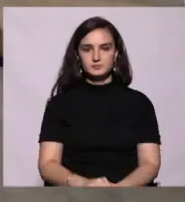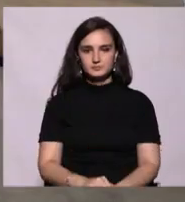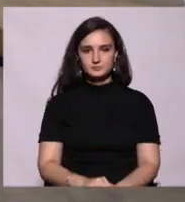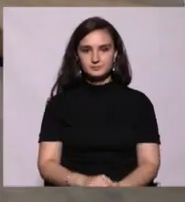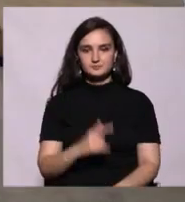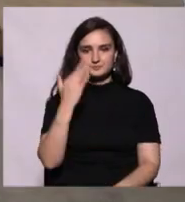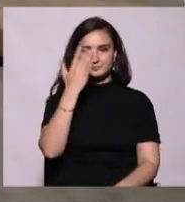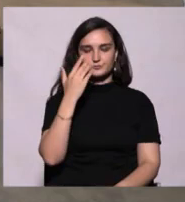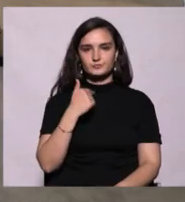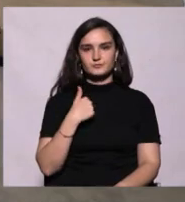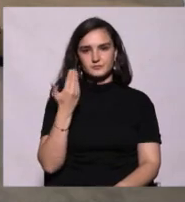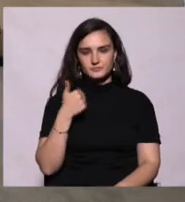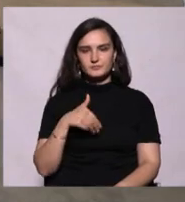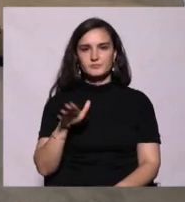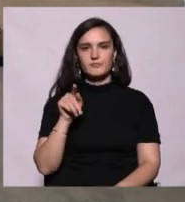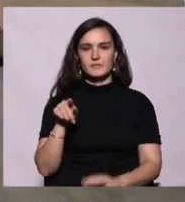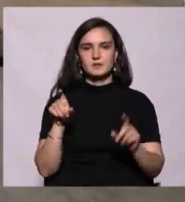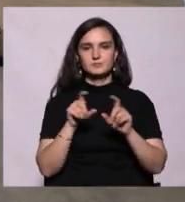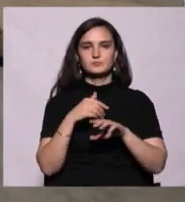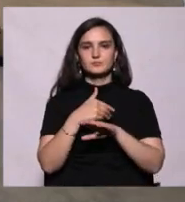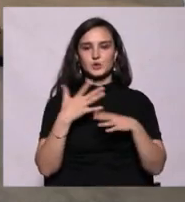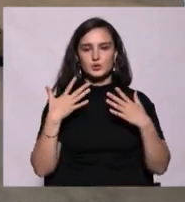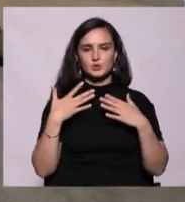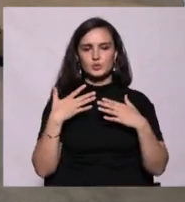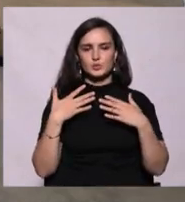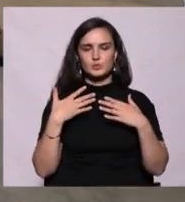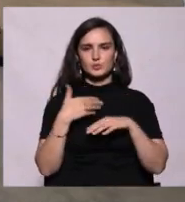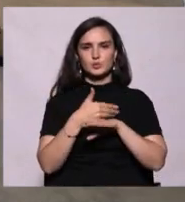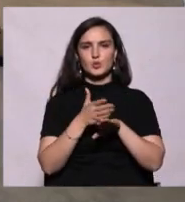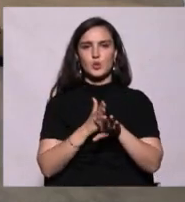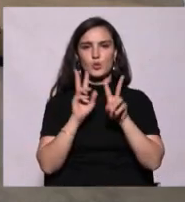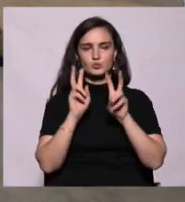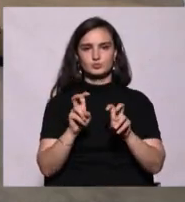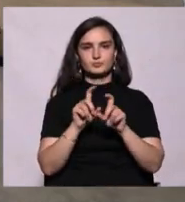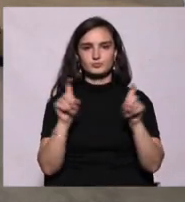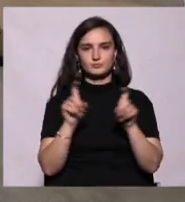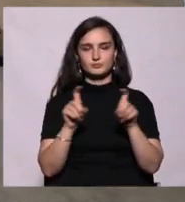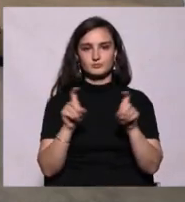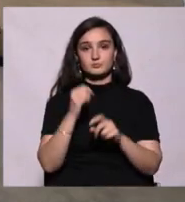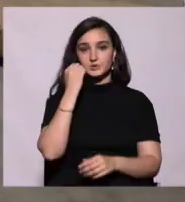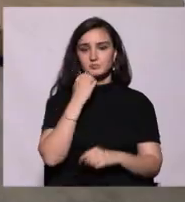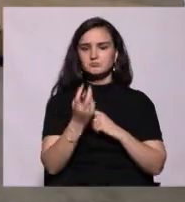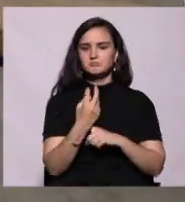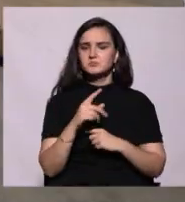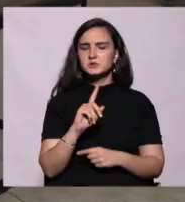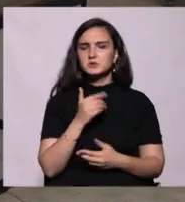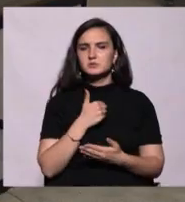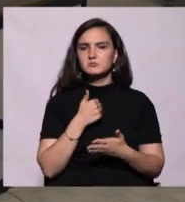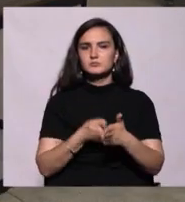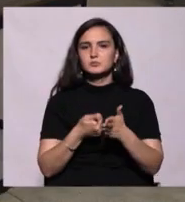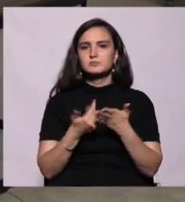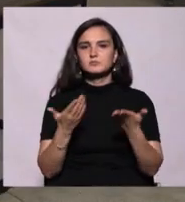Let's imagine we are going clothes shopping. Hi, thank you for coming in. What can I do to help you